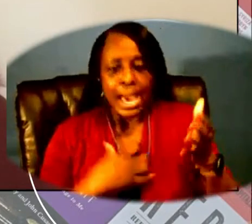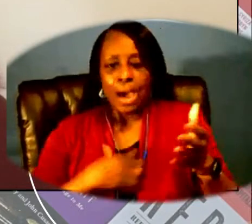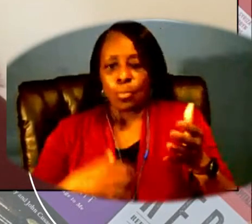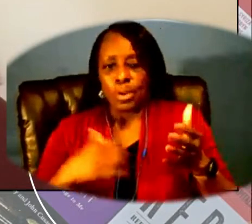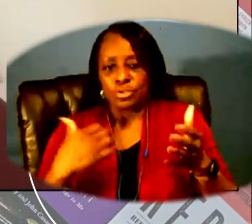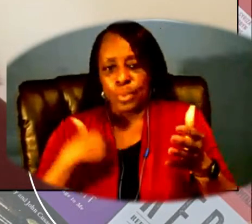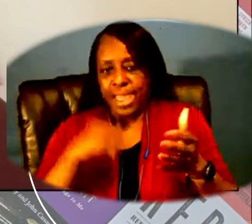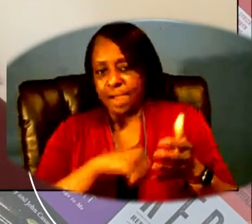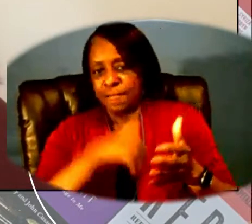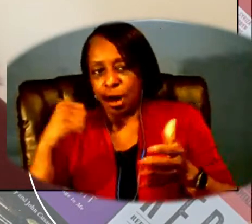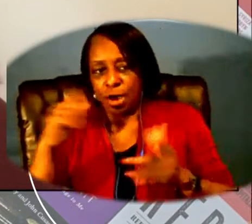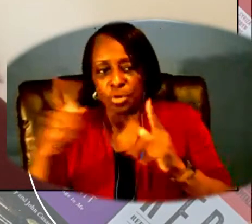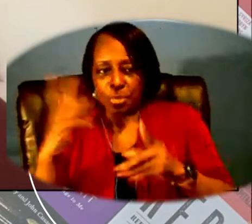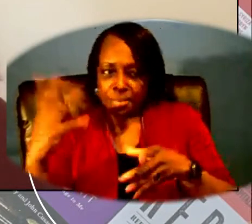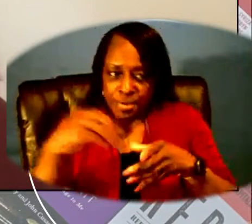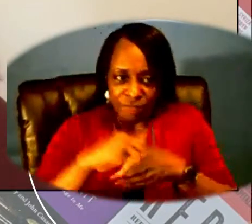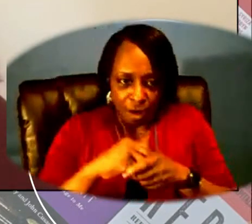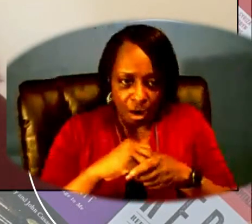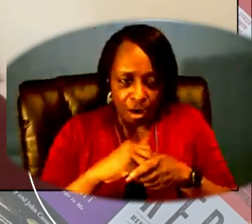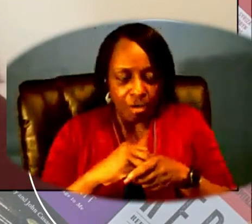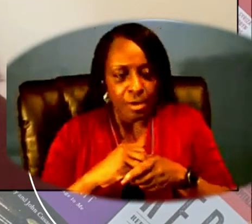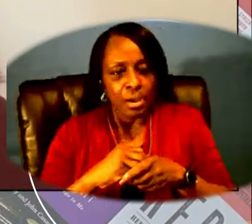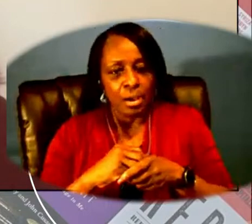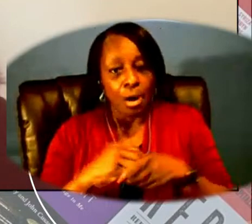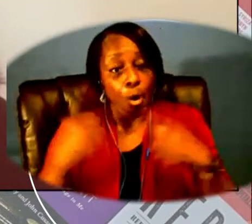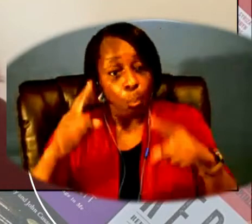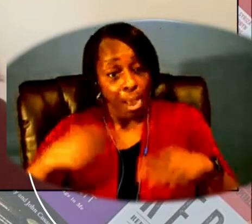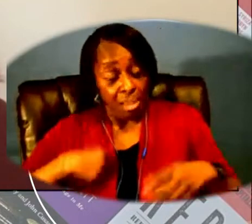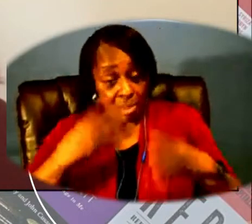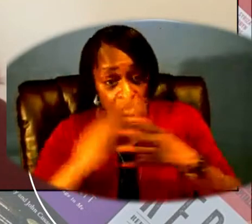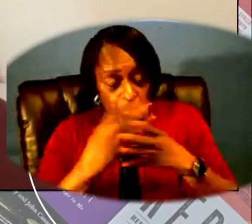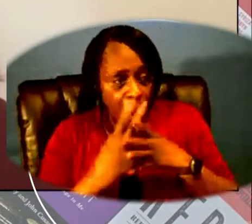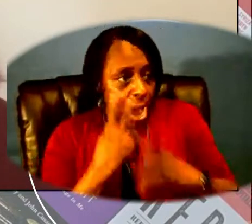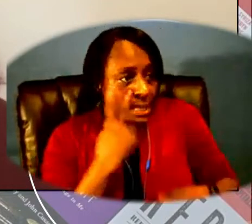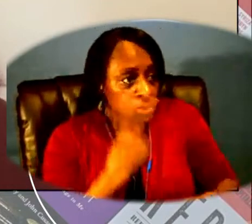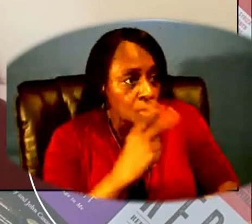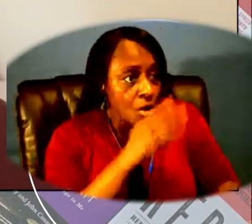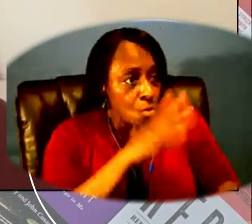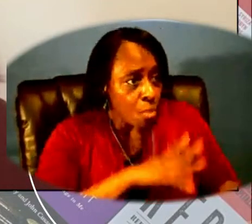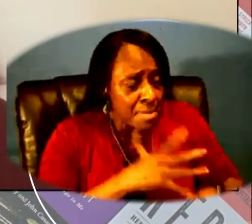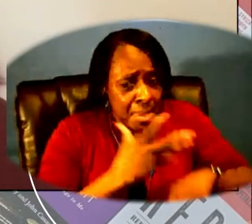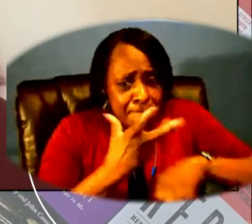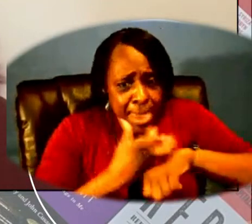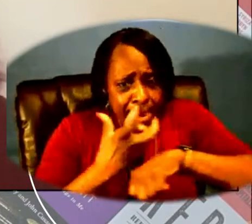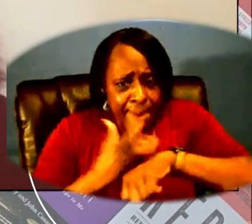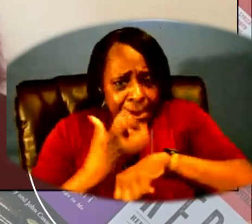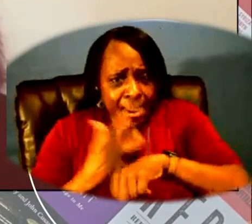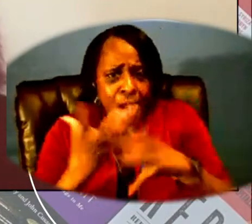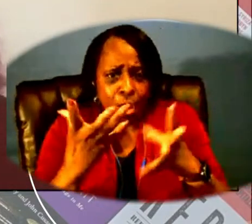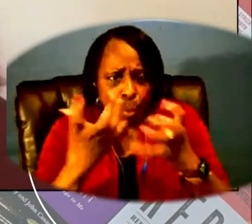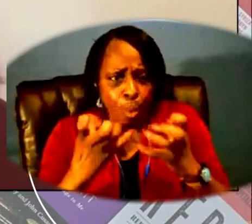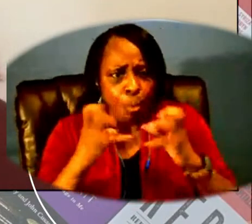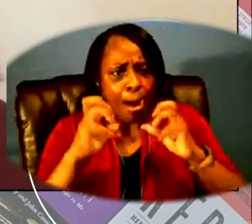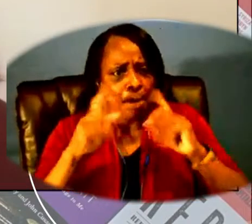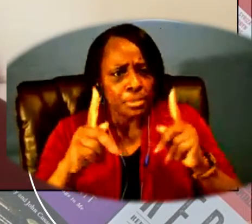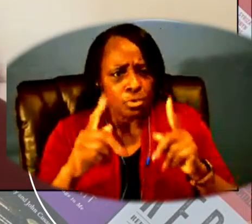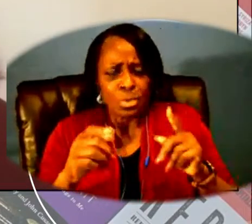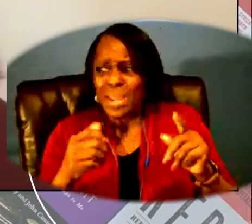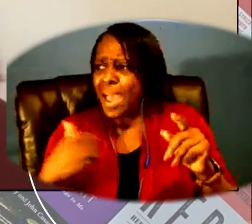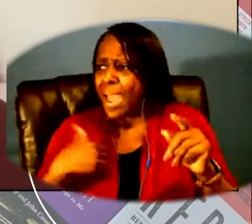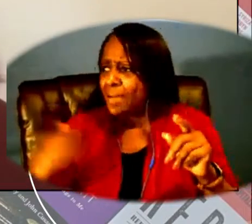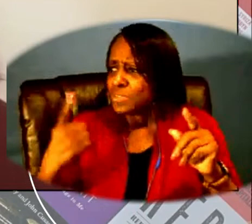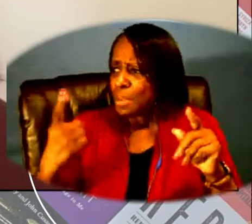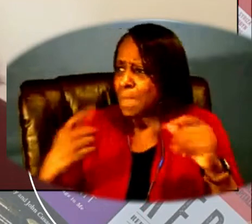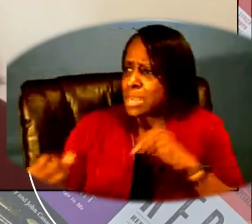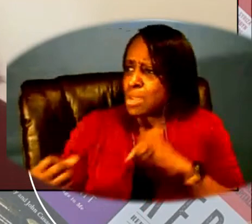people. And I saw women every day beg for an opportunity to have somebody write them or have a visit